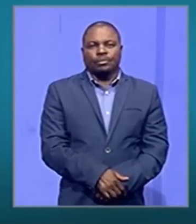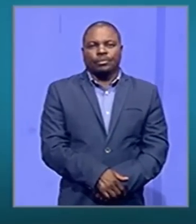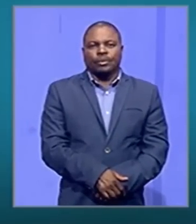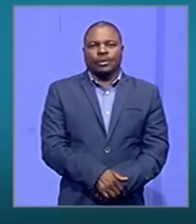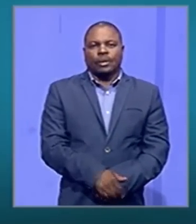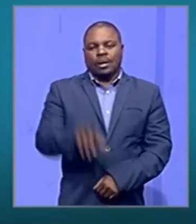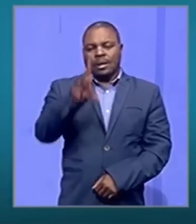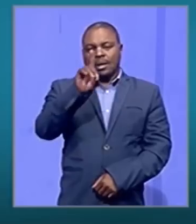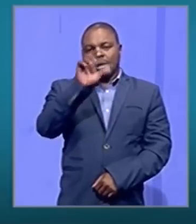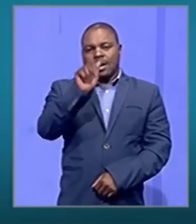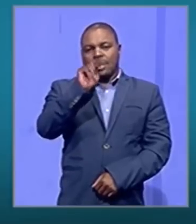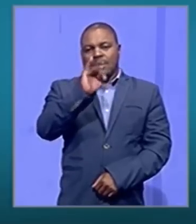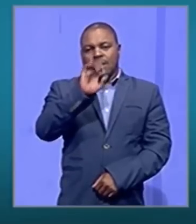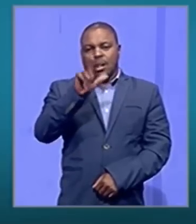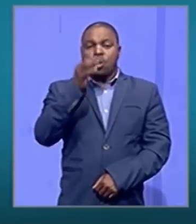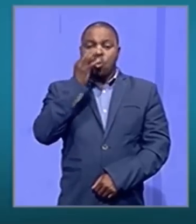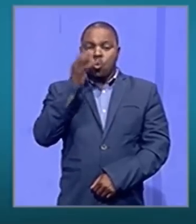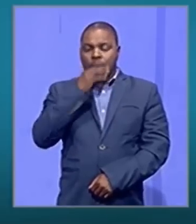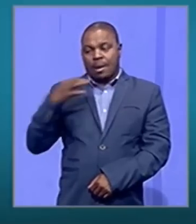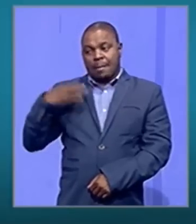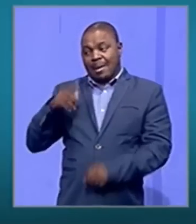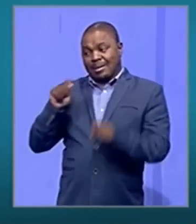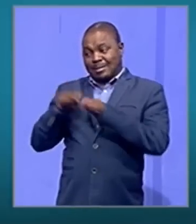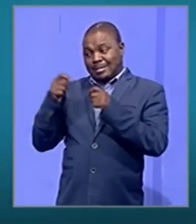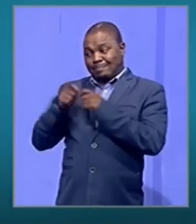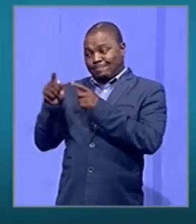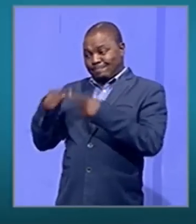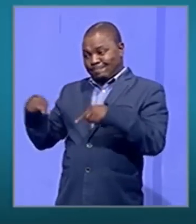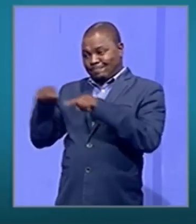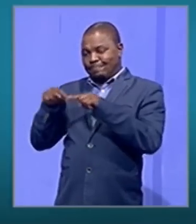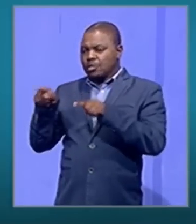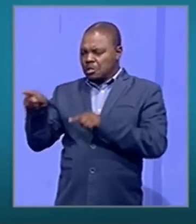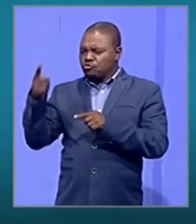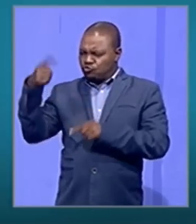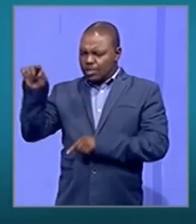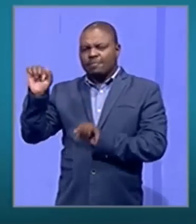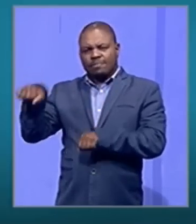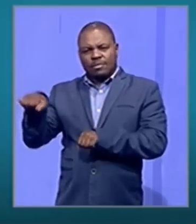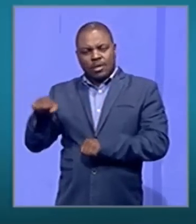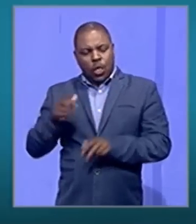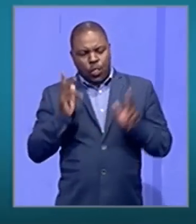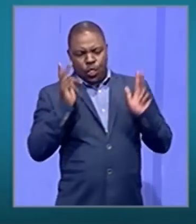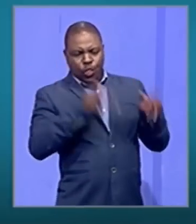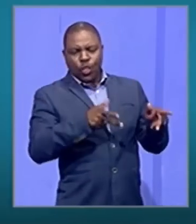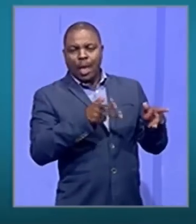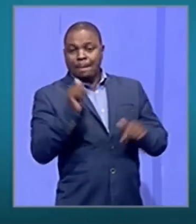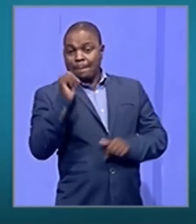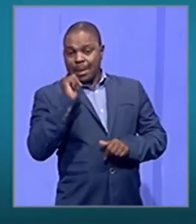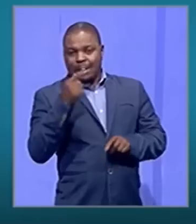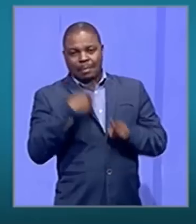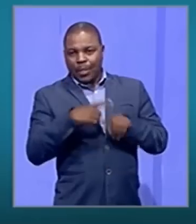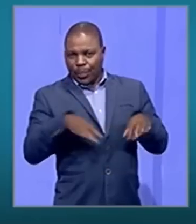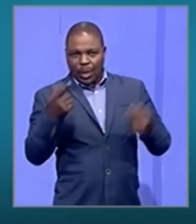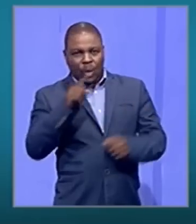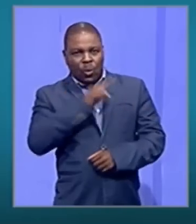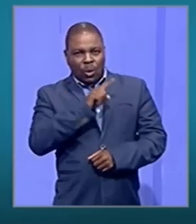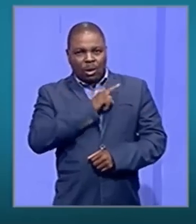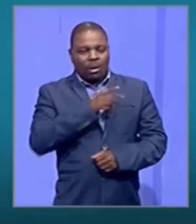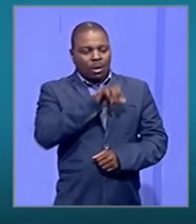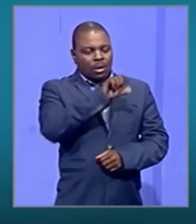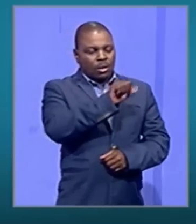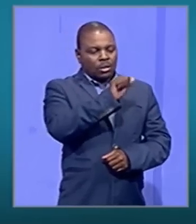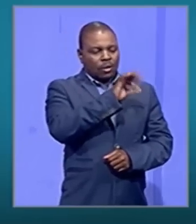Makgatlela Daniel yena o re baraluki ba banyana ba tšere kgato ya maleba go ngala papadi ka ge go bonagala balaodi